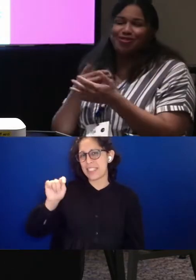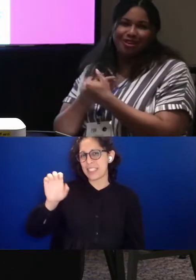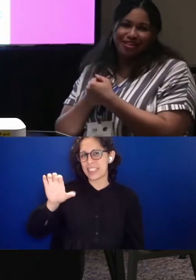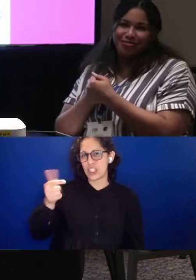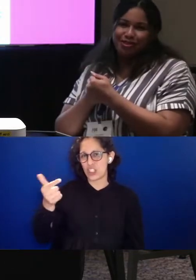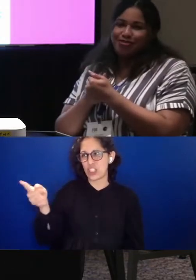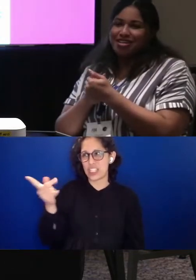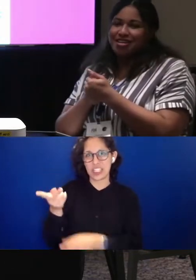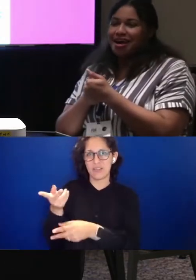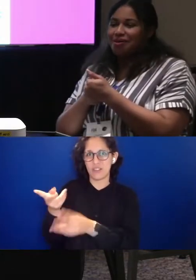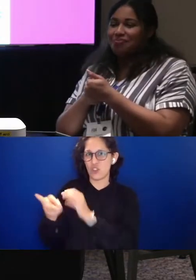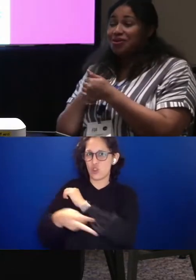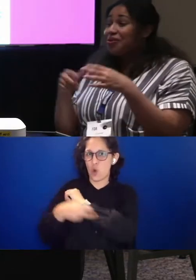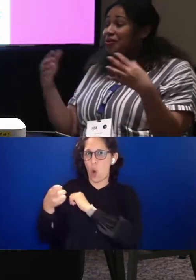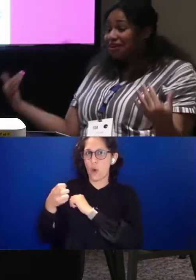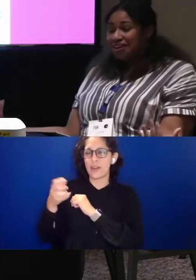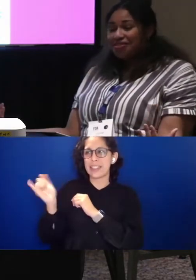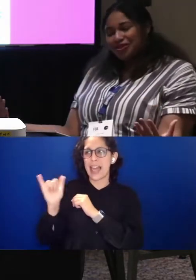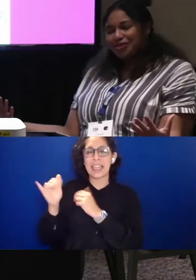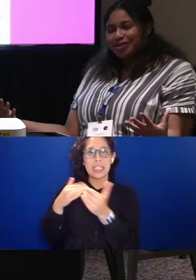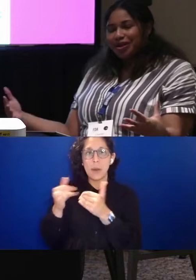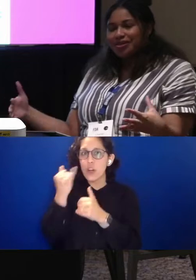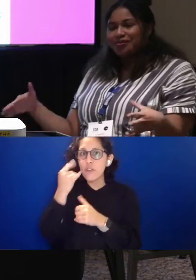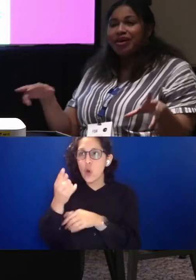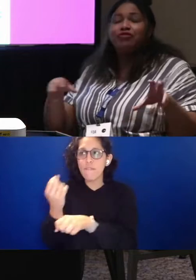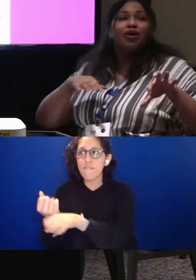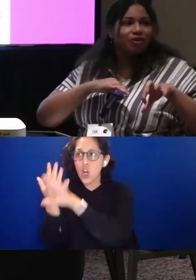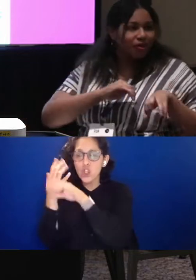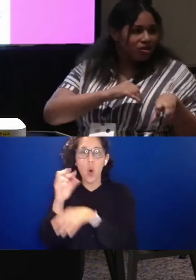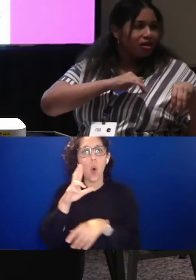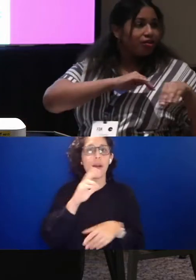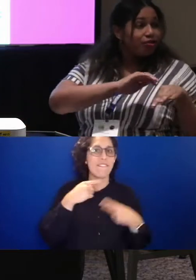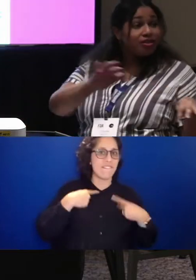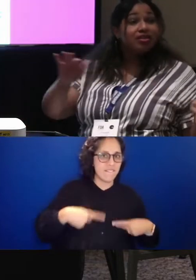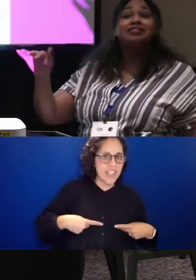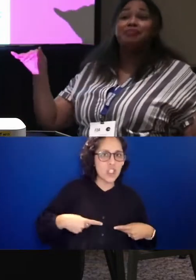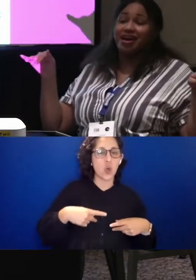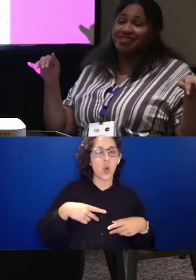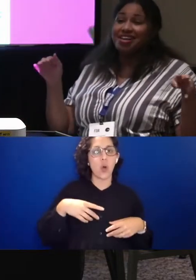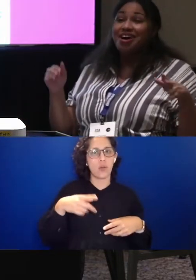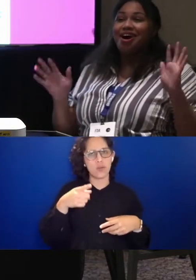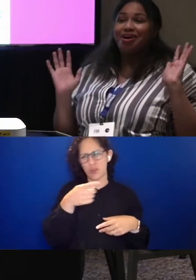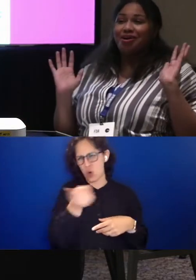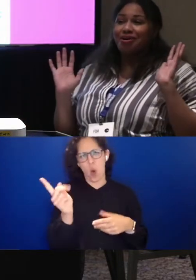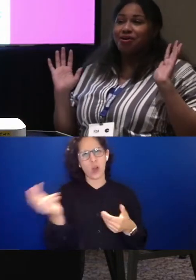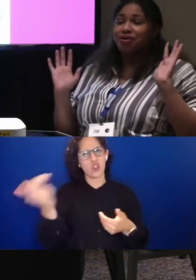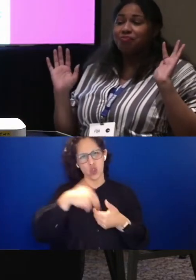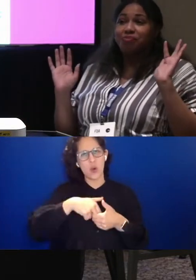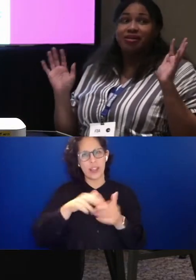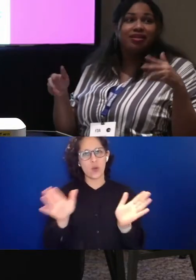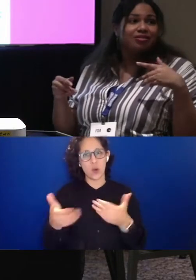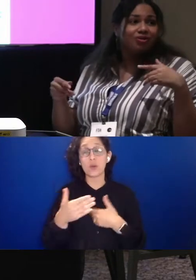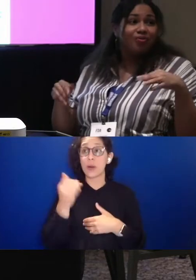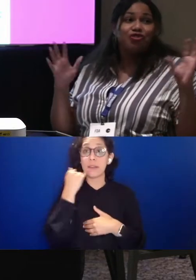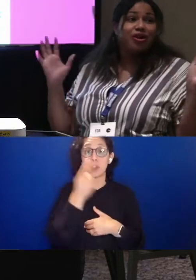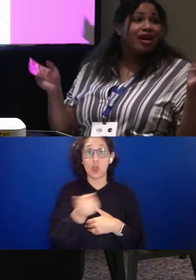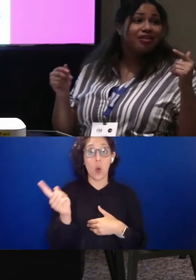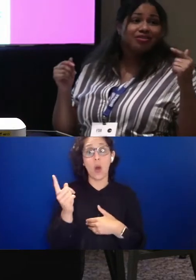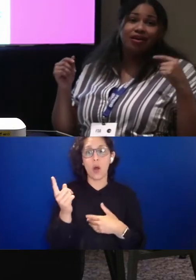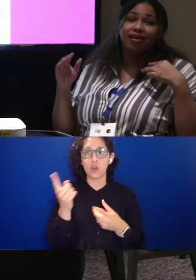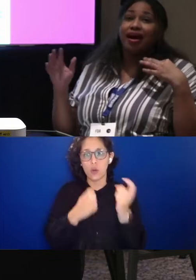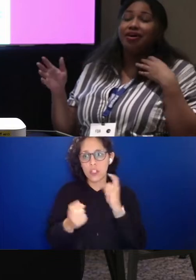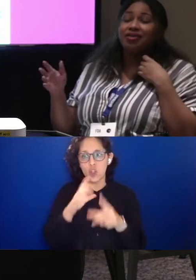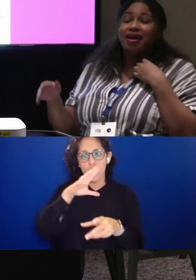in the room, whether you're joining us virtually or here in the physical space. But if you have a question in the 3D space, please